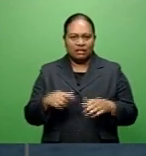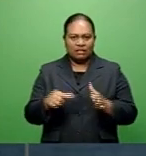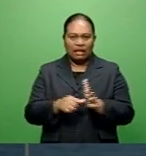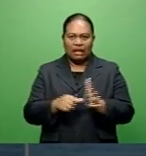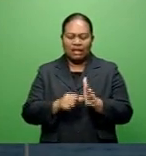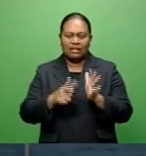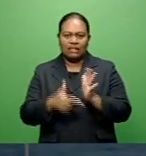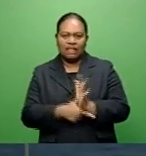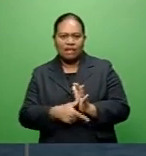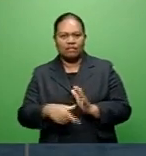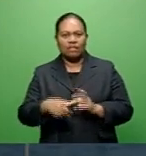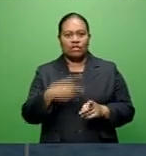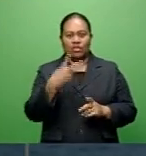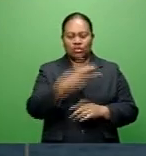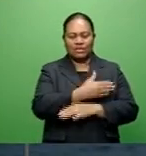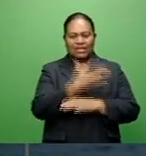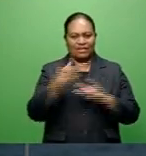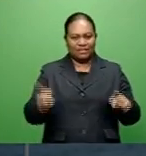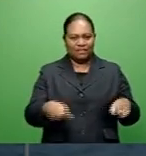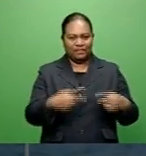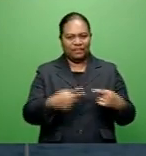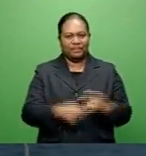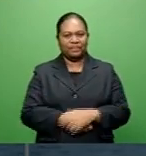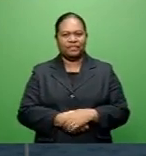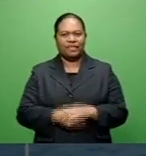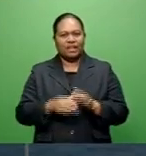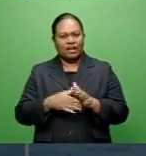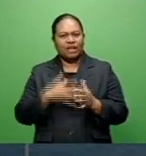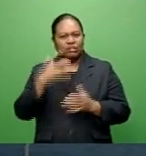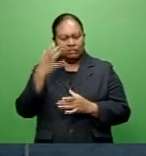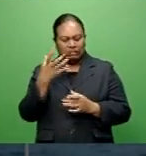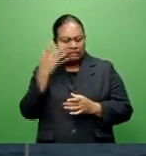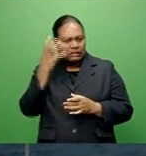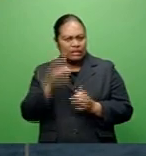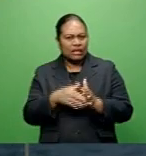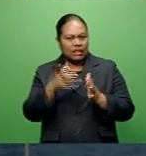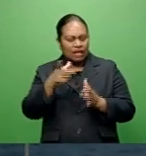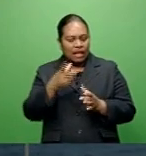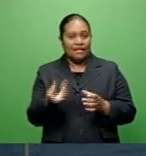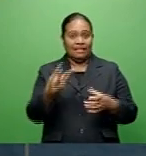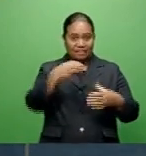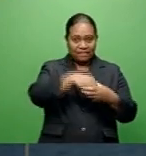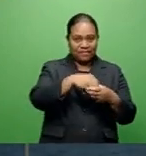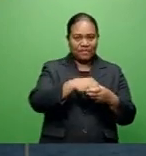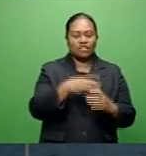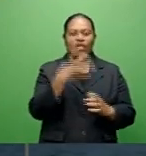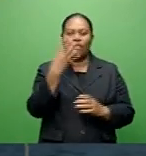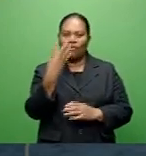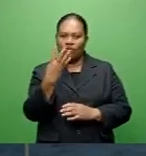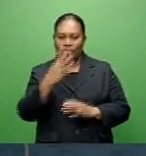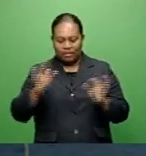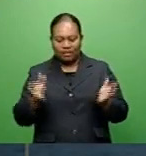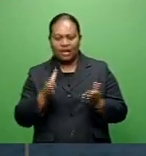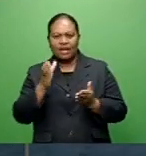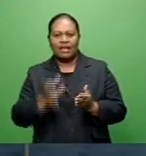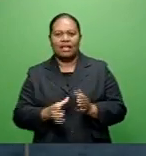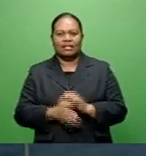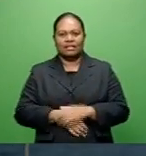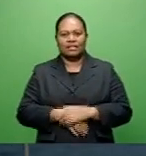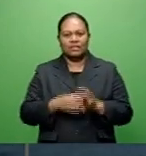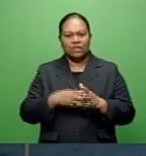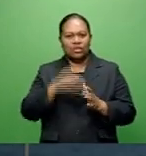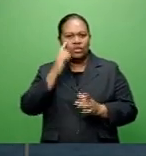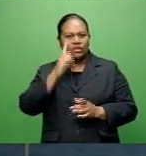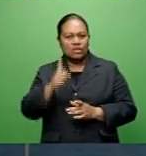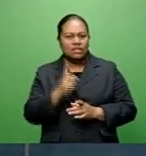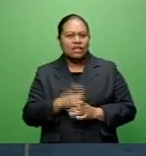2-day competition. The side, although only consisting of 4 experienced players, will be a team to keep a close eye on